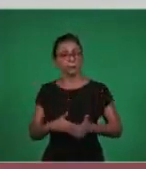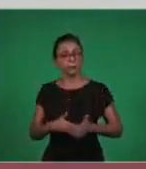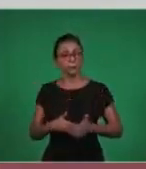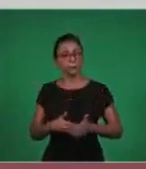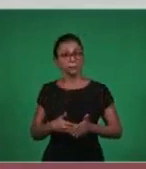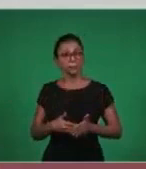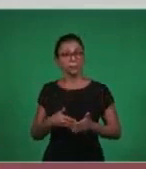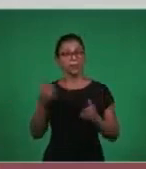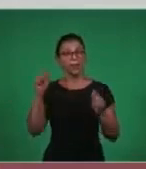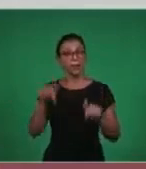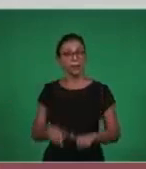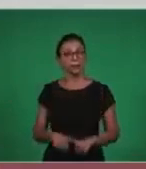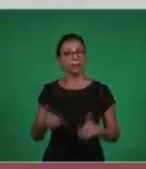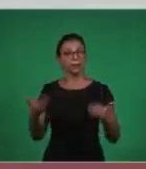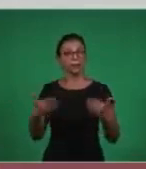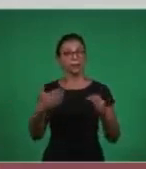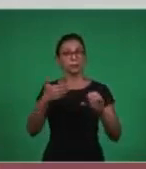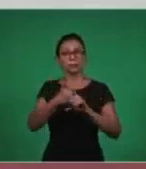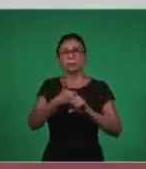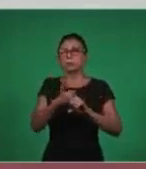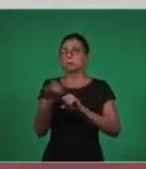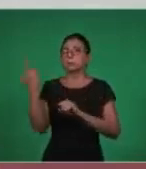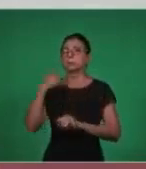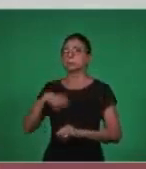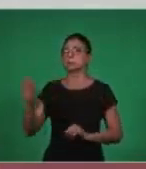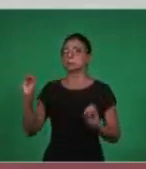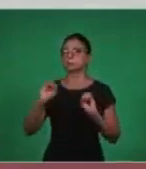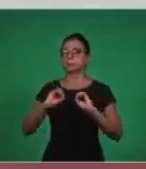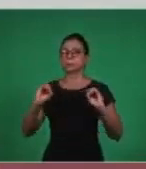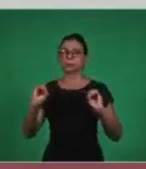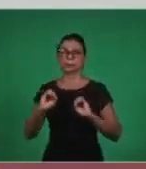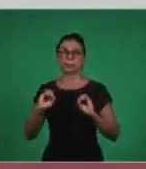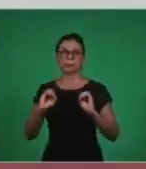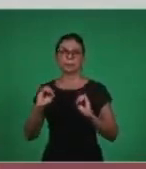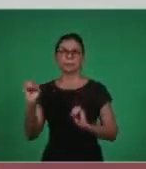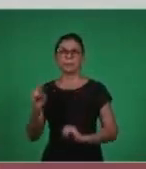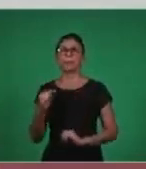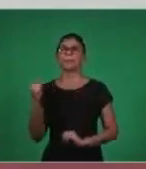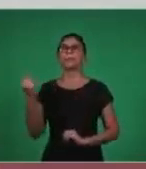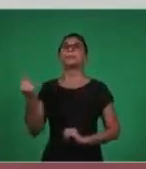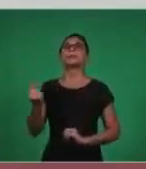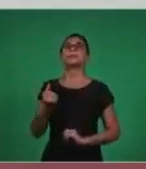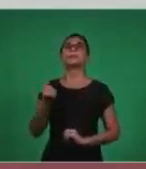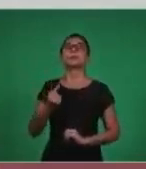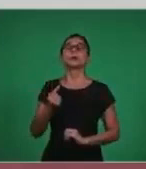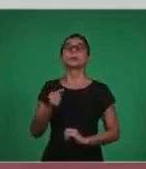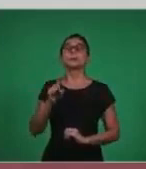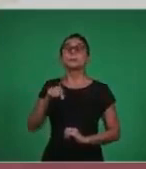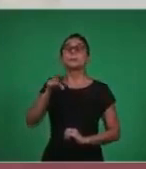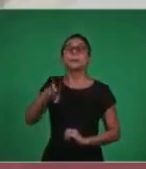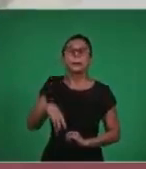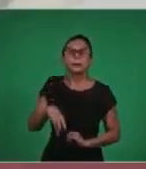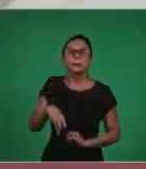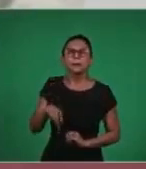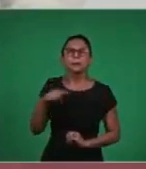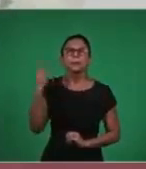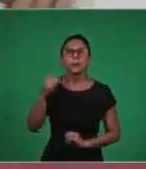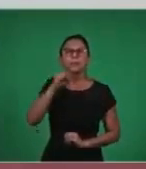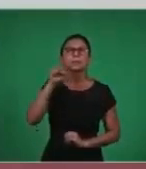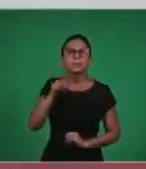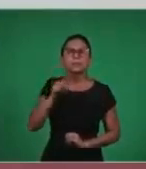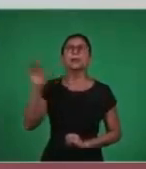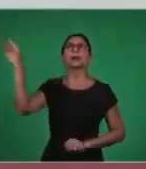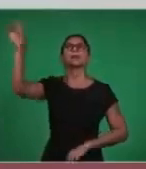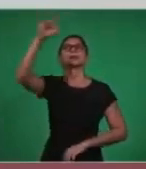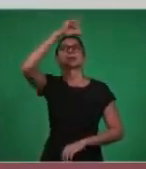day, Christianity has not been able to do. And we have been able to do this. We and the